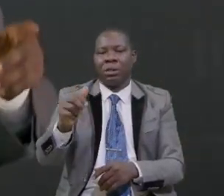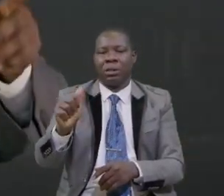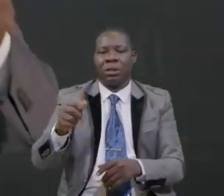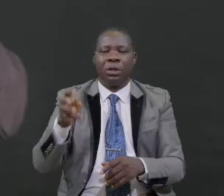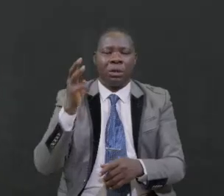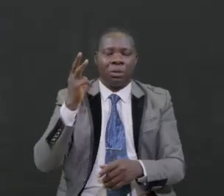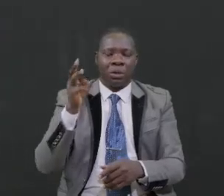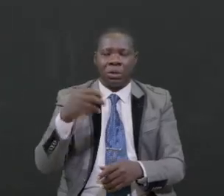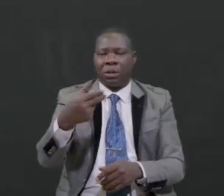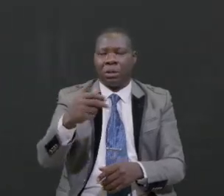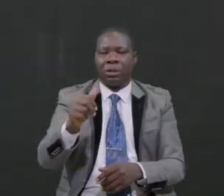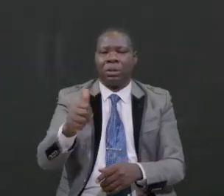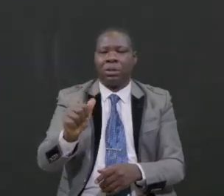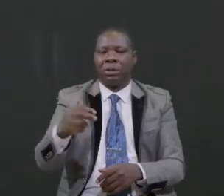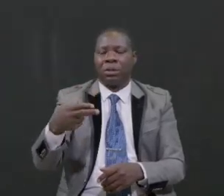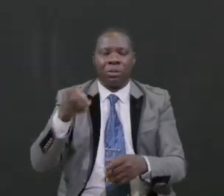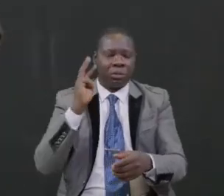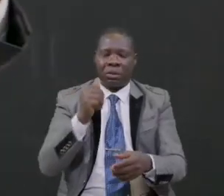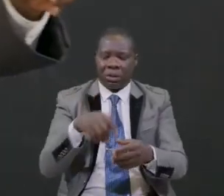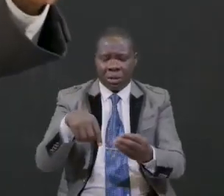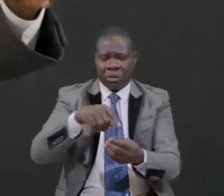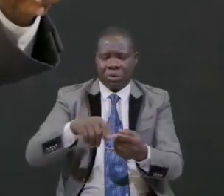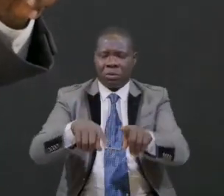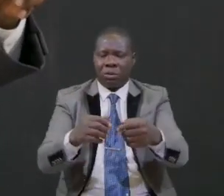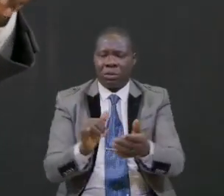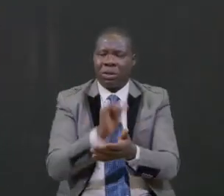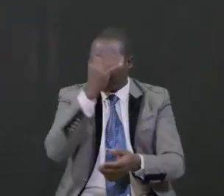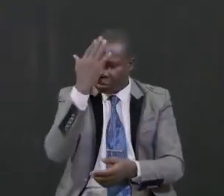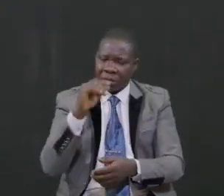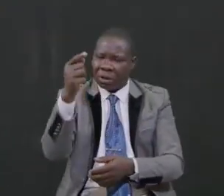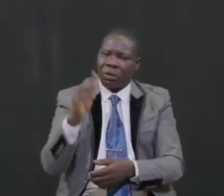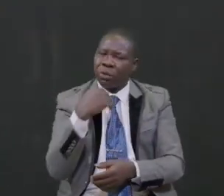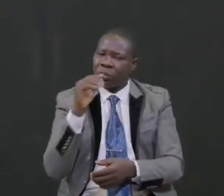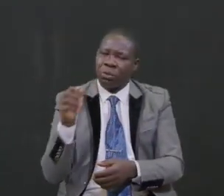him, you will anoint Elisha